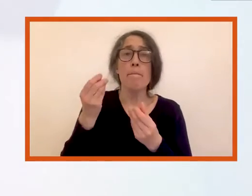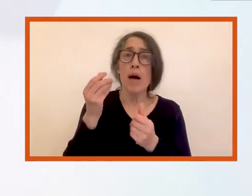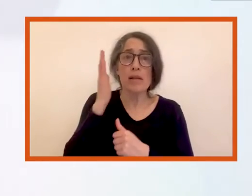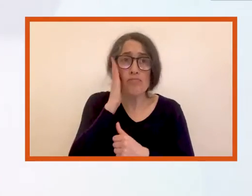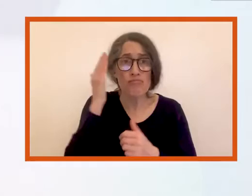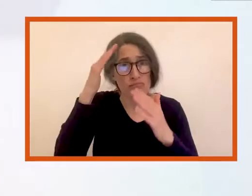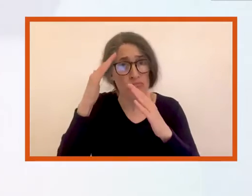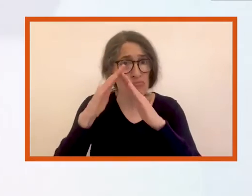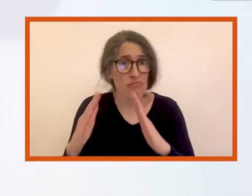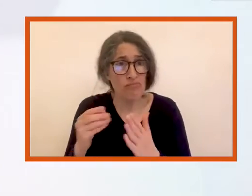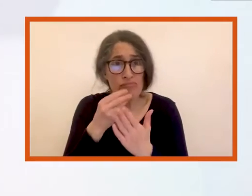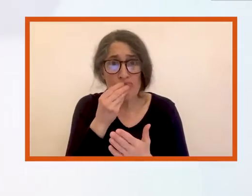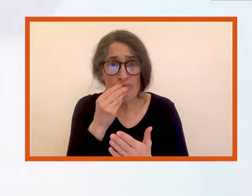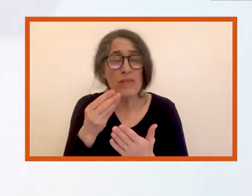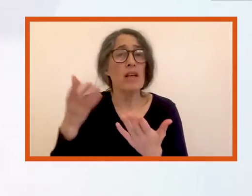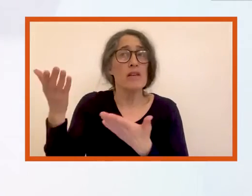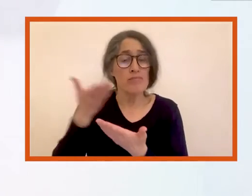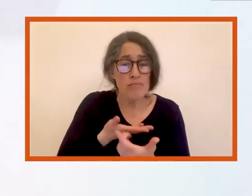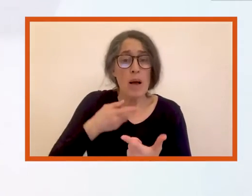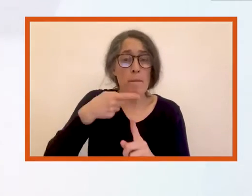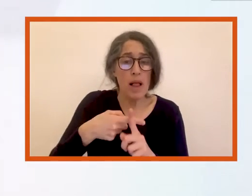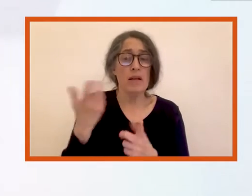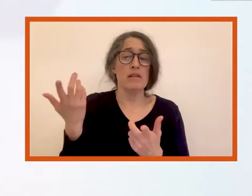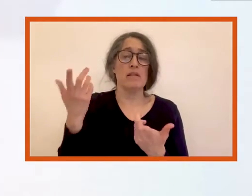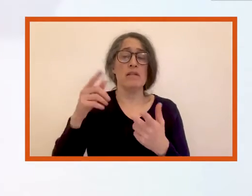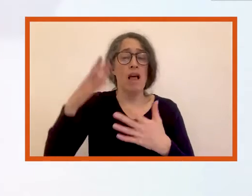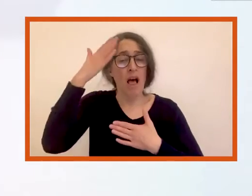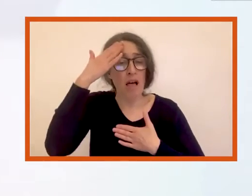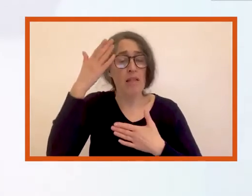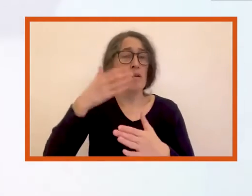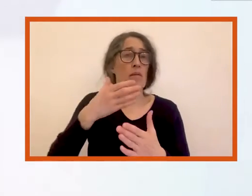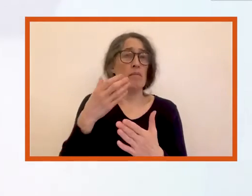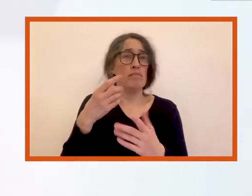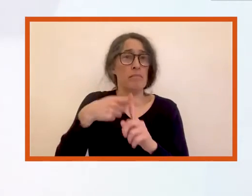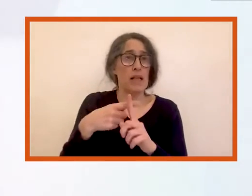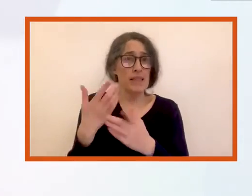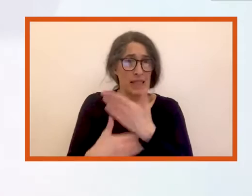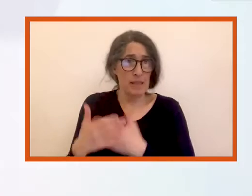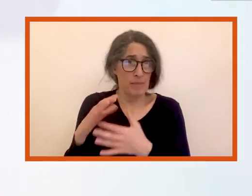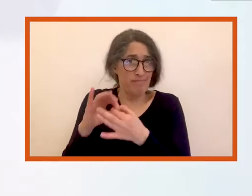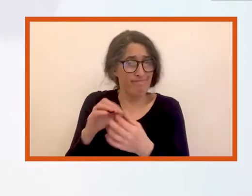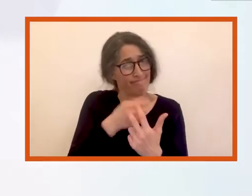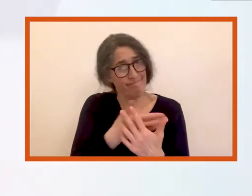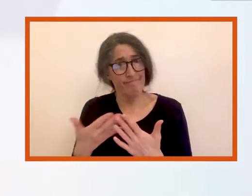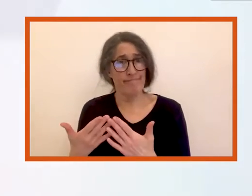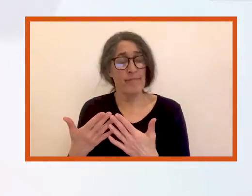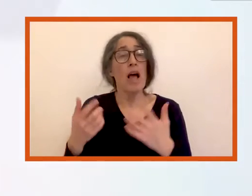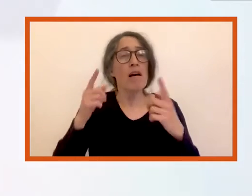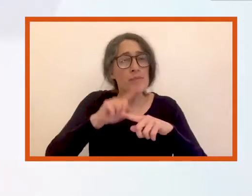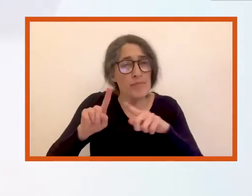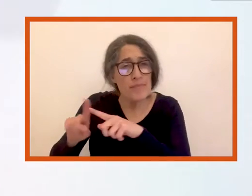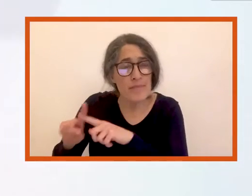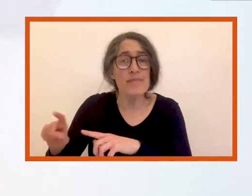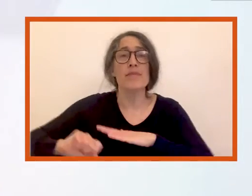the taxi because the bus is not accessible, it could be minor or more important home adaptation, etc.